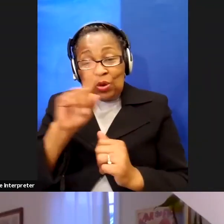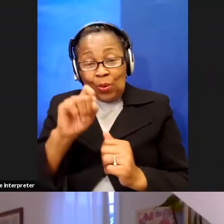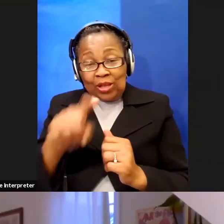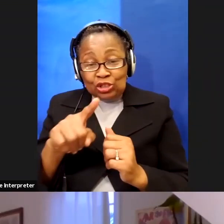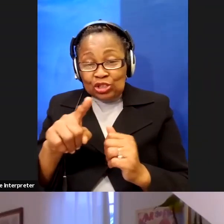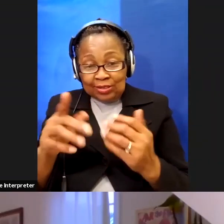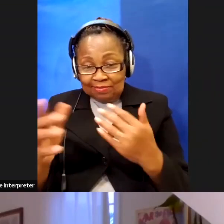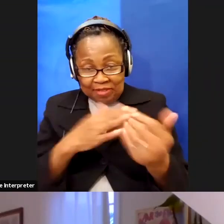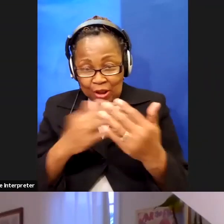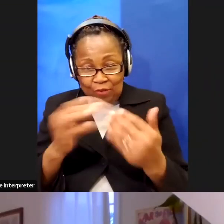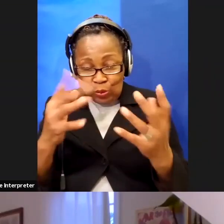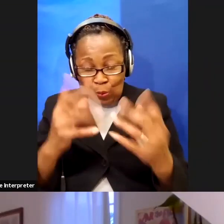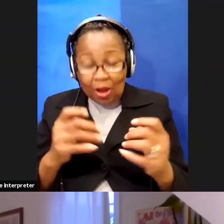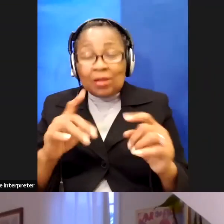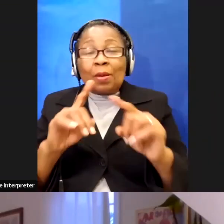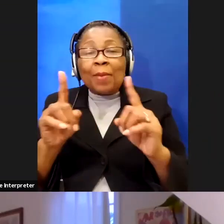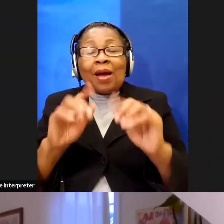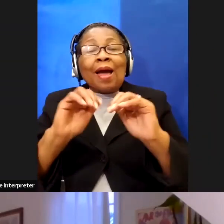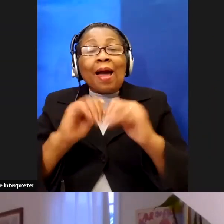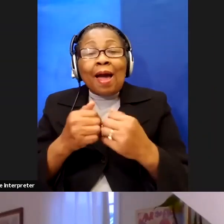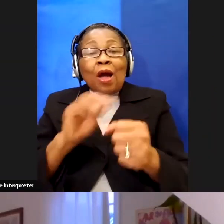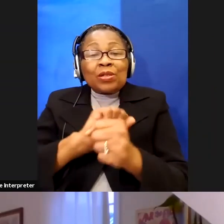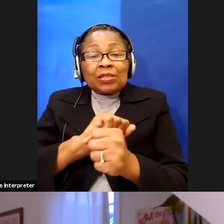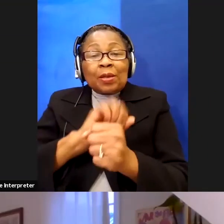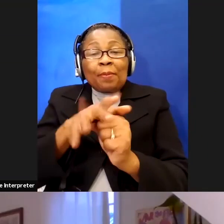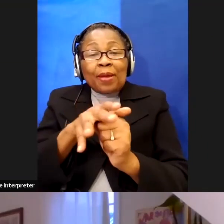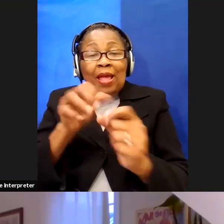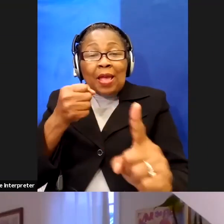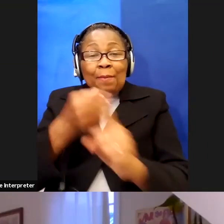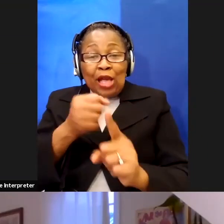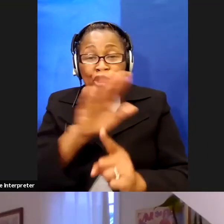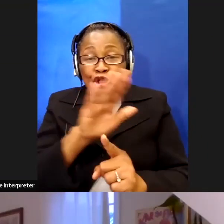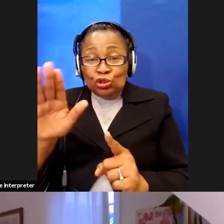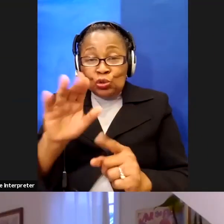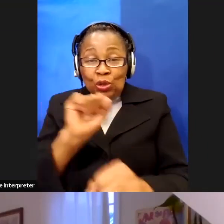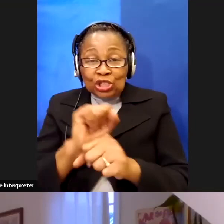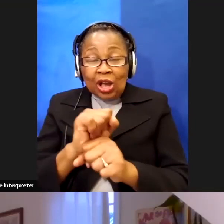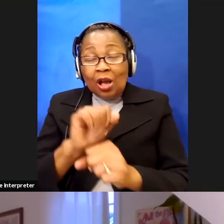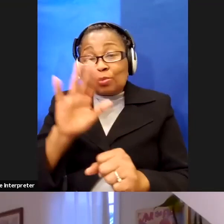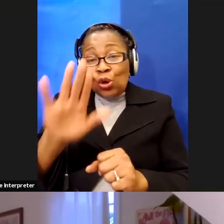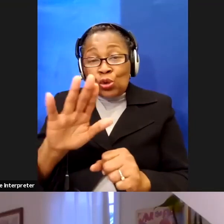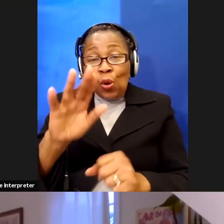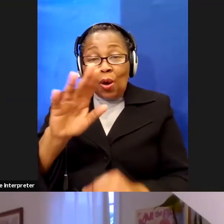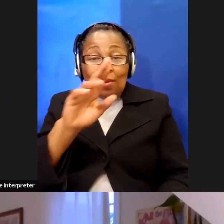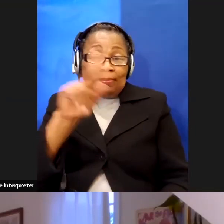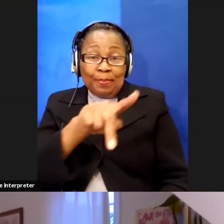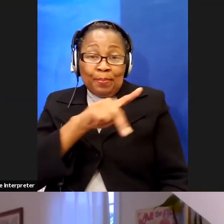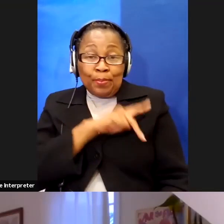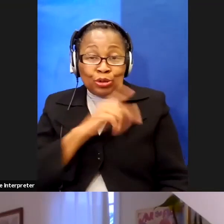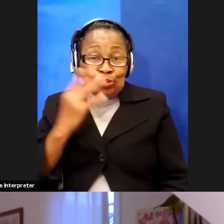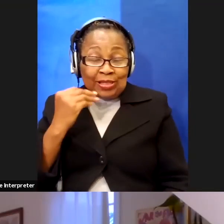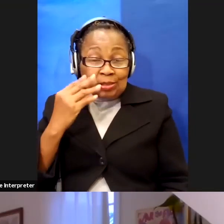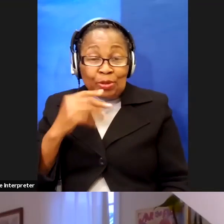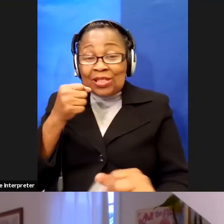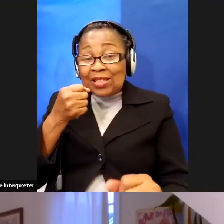will. But how has the pandemic impacted your jobs or your personal experience and impacted